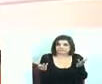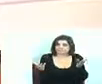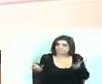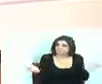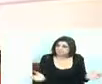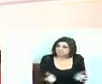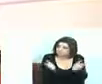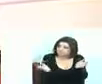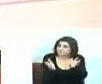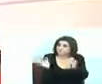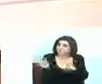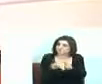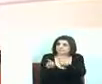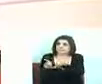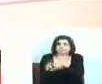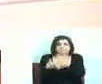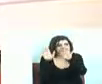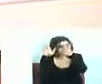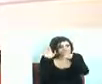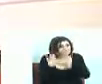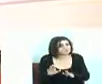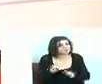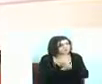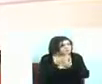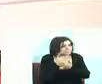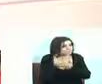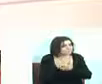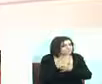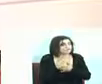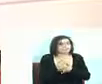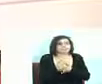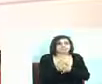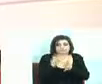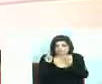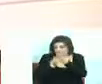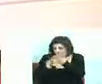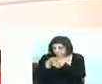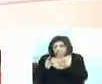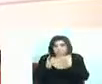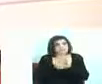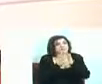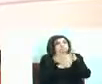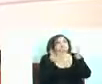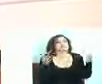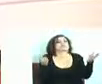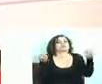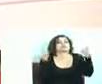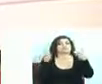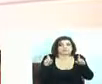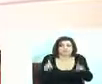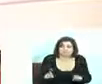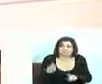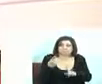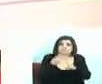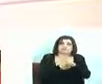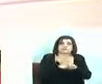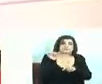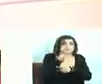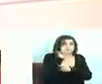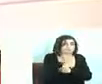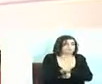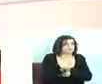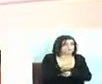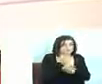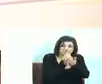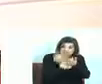every Sunday, to take your worship bulletin. It does double as a newsletter, and there is a lot that is happening in the month of July. Almost